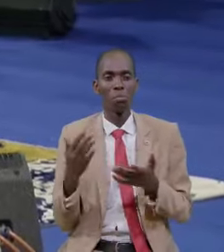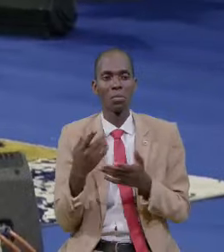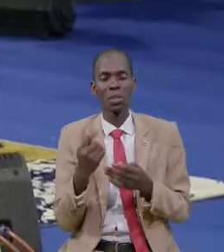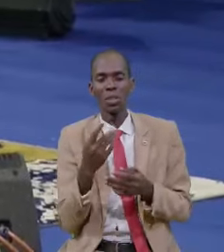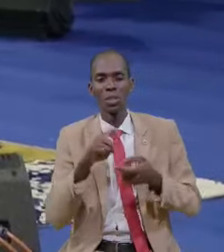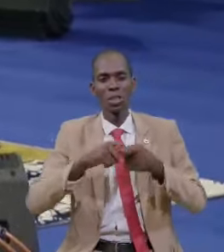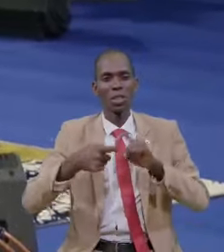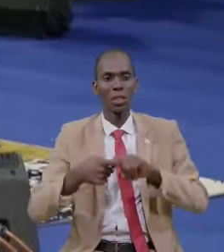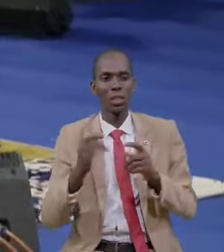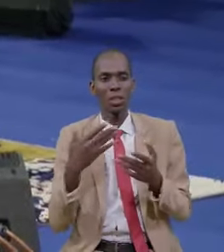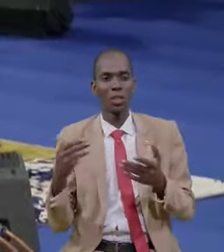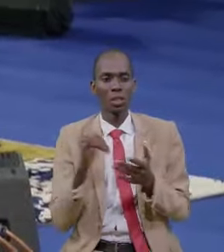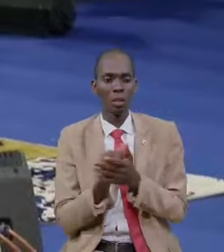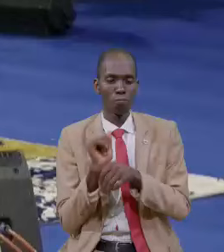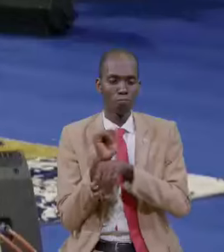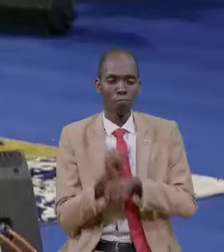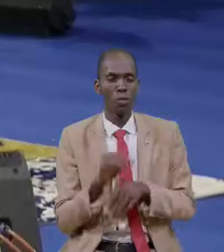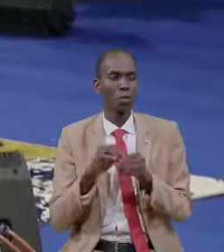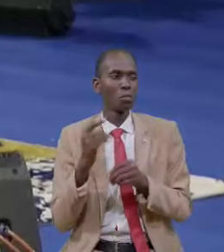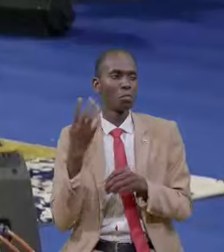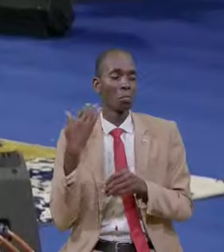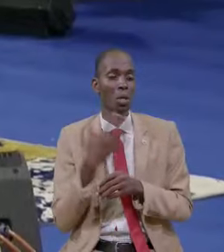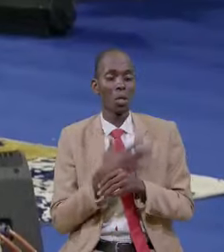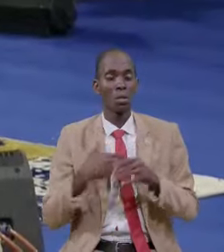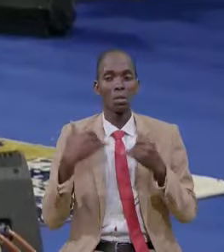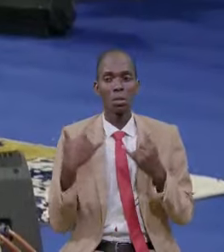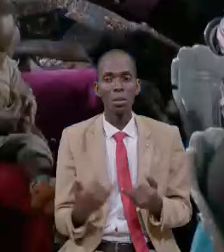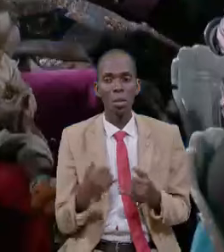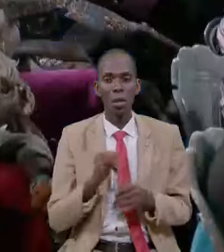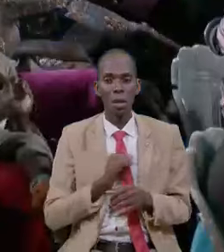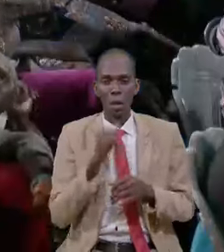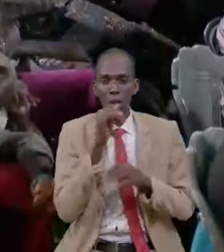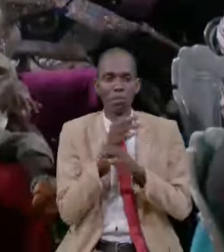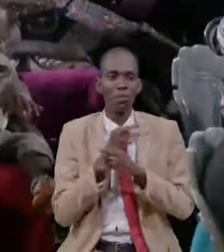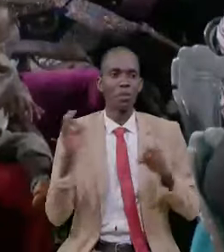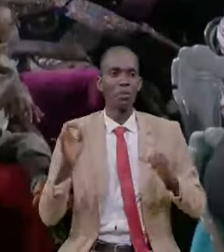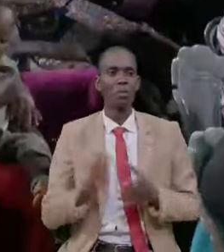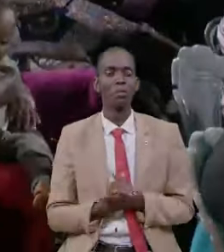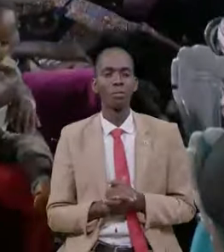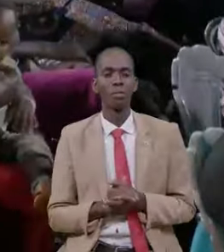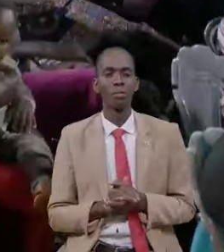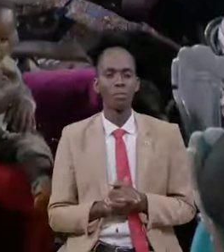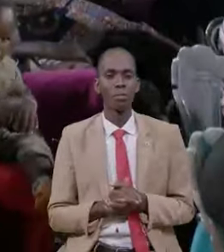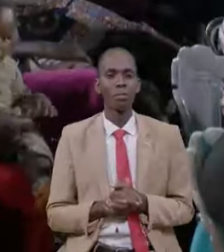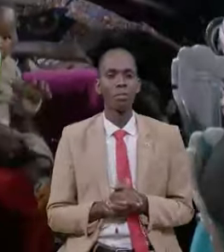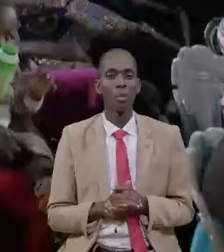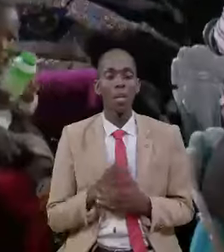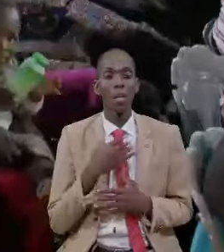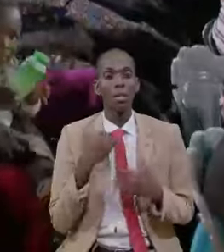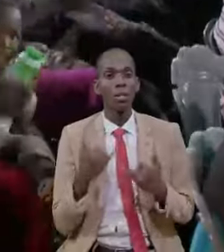that tied you to the past. And now I am free. And now you are